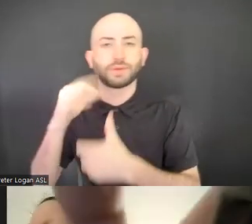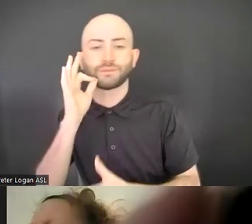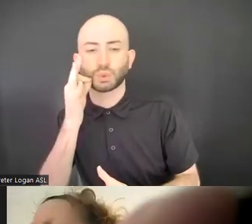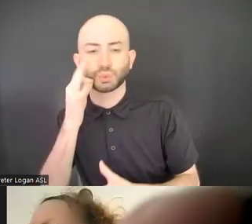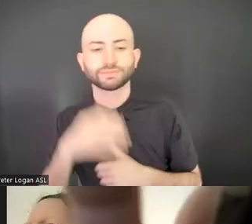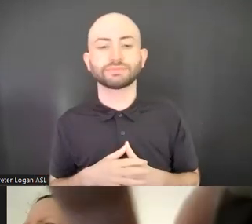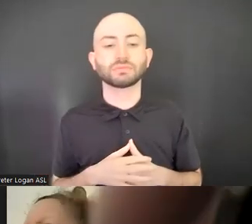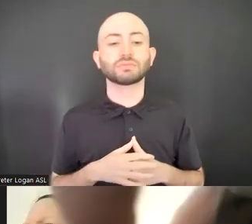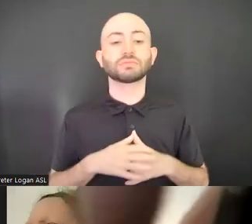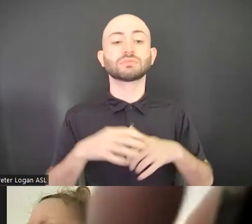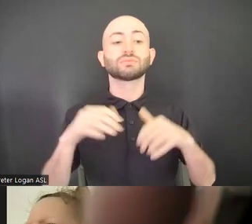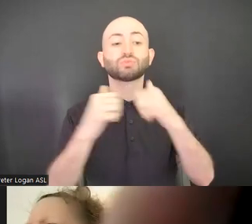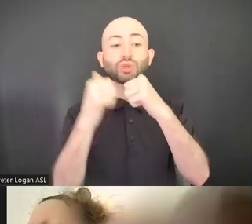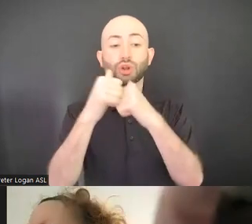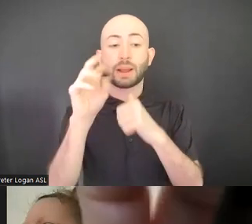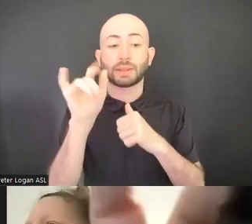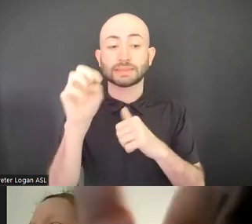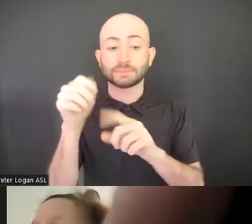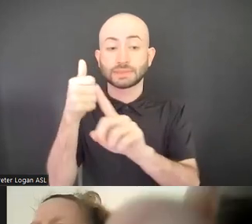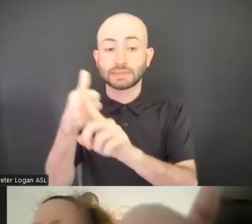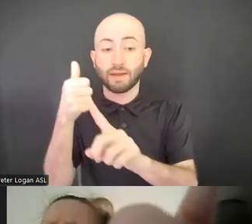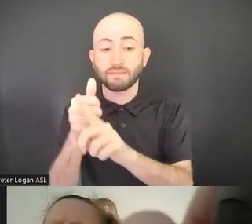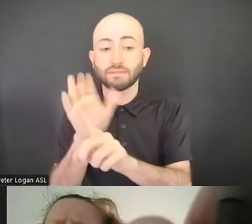systemic ableism eliminating